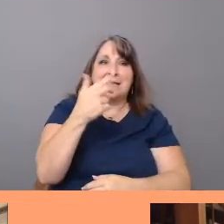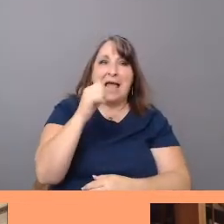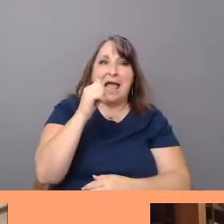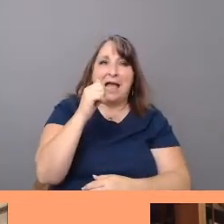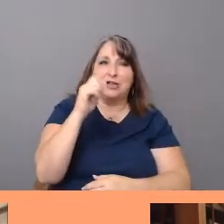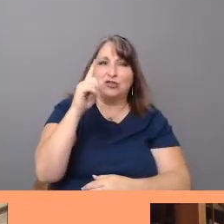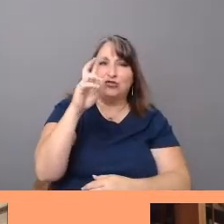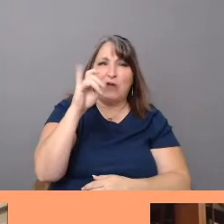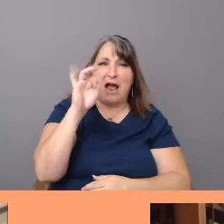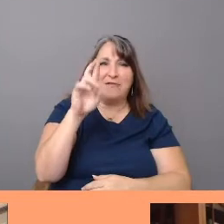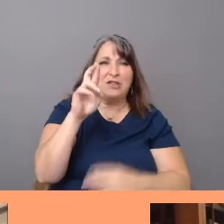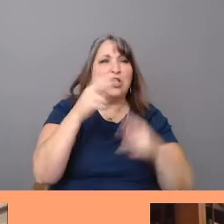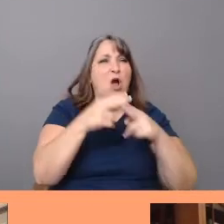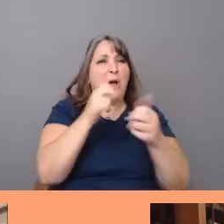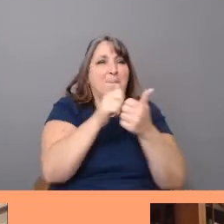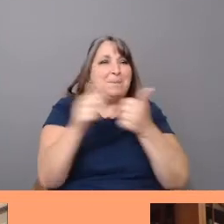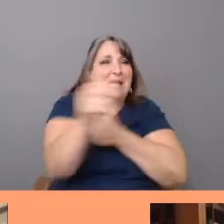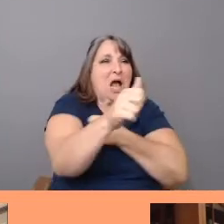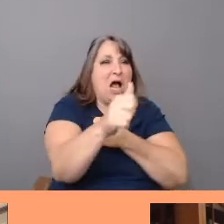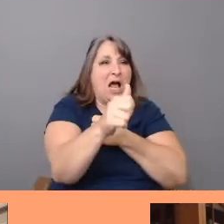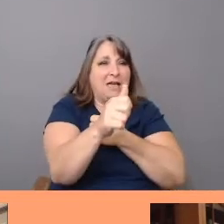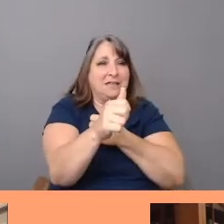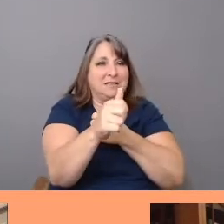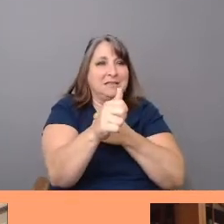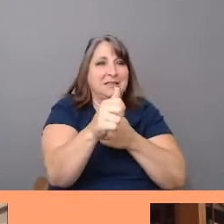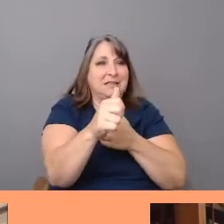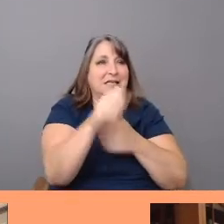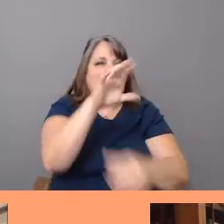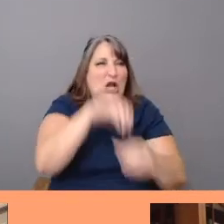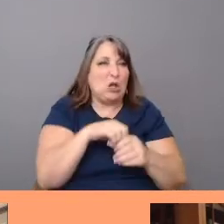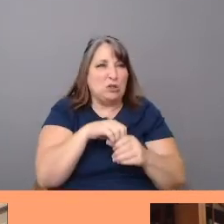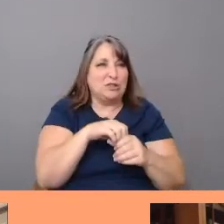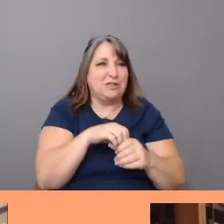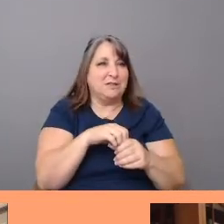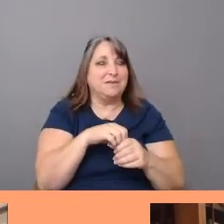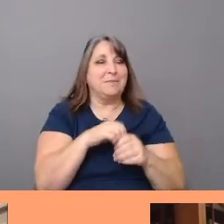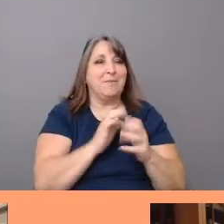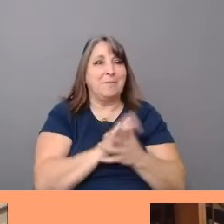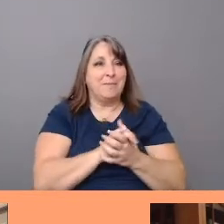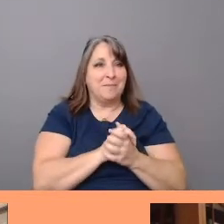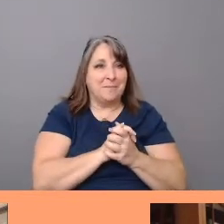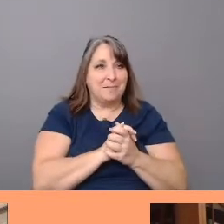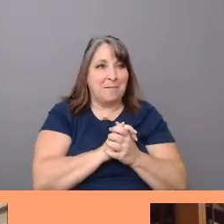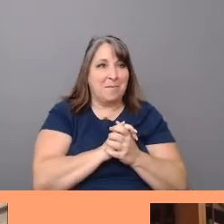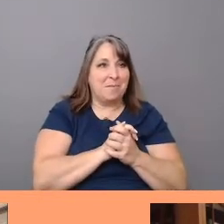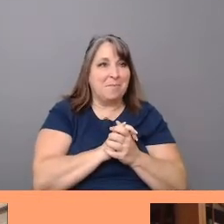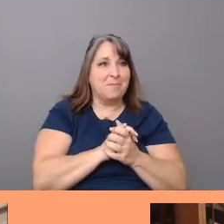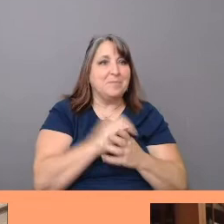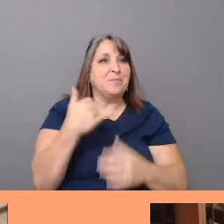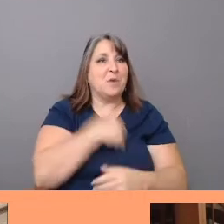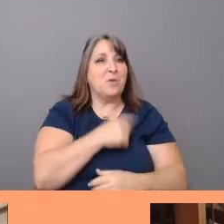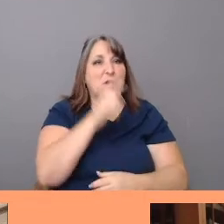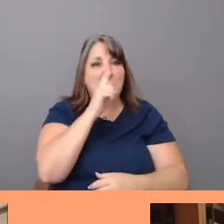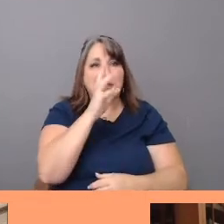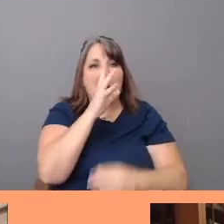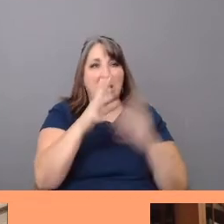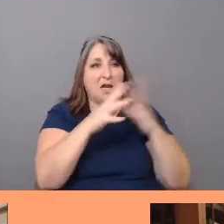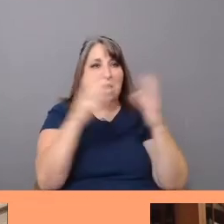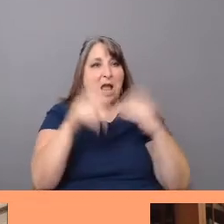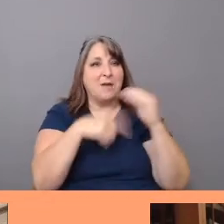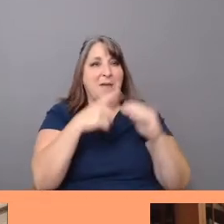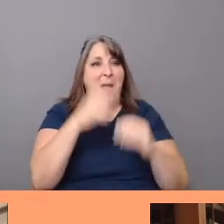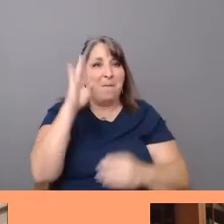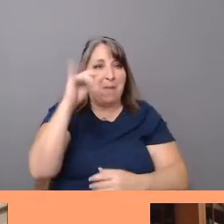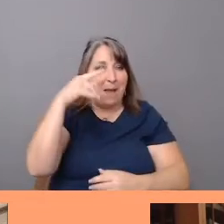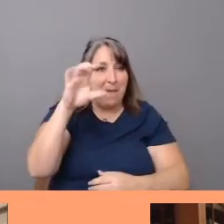Beyond Inclusion. We're not that work, but we're happy that everybody's on the same tip. We're talking a lot about BIPOC folk,